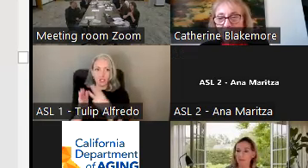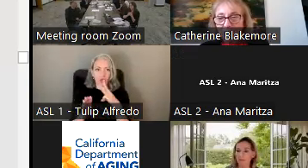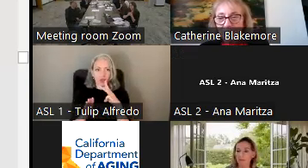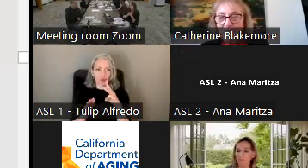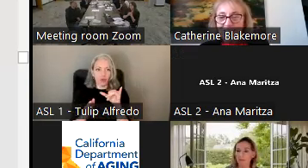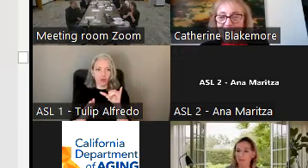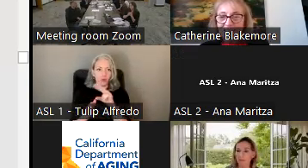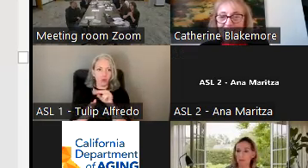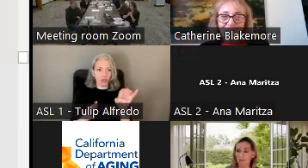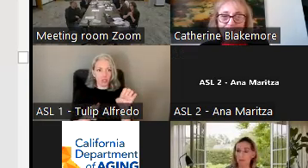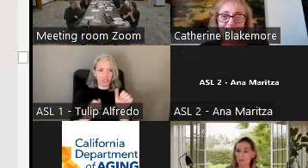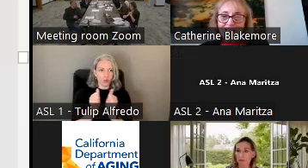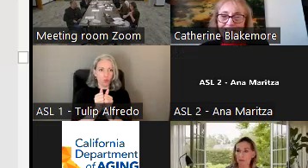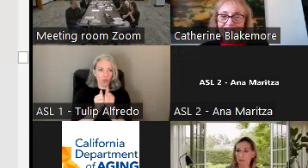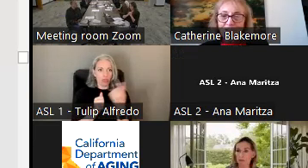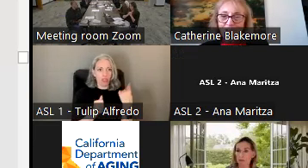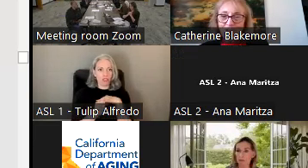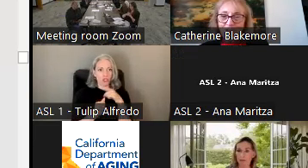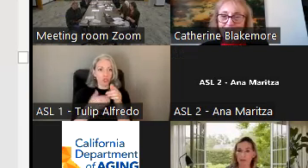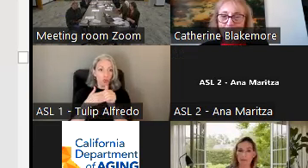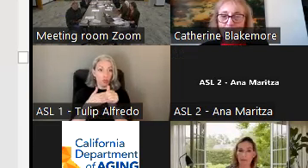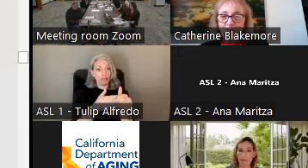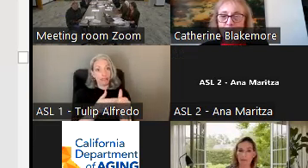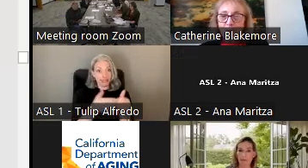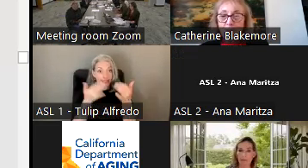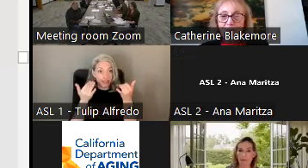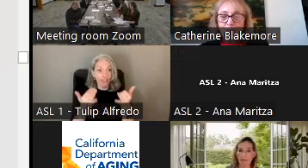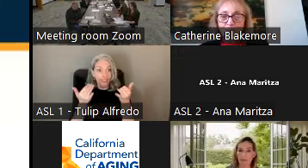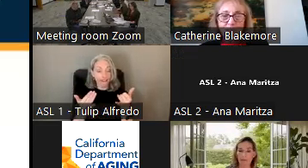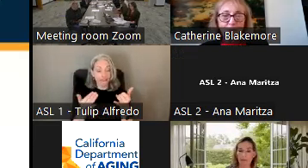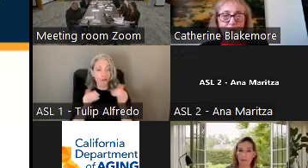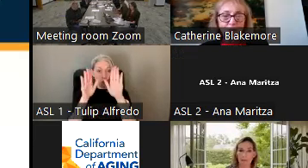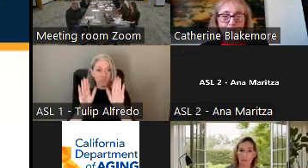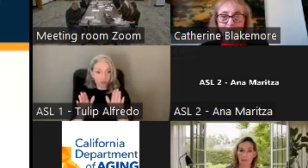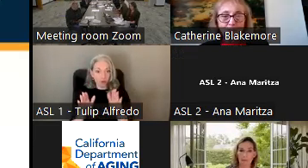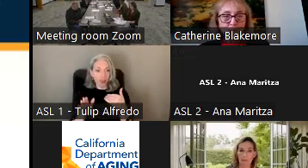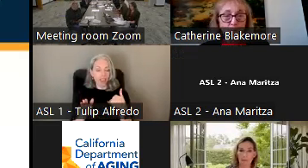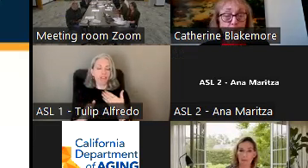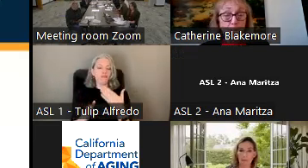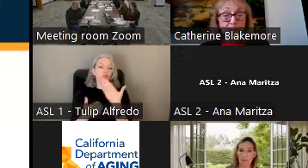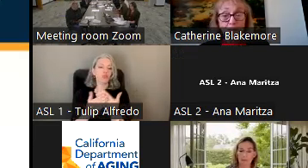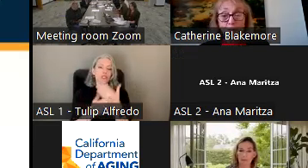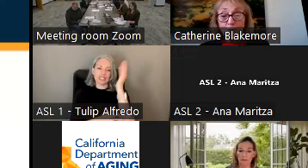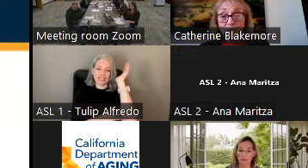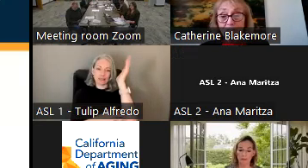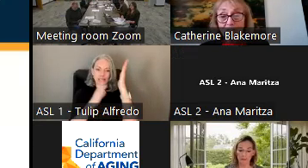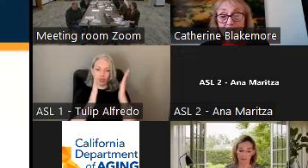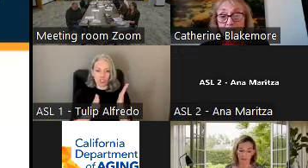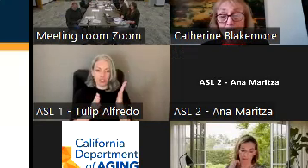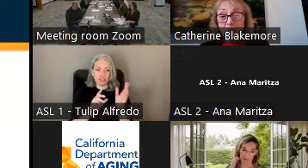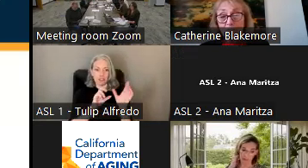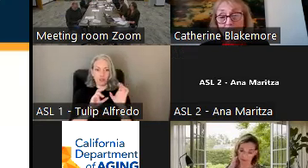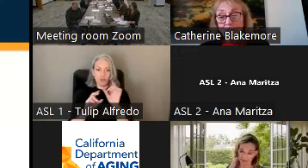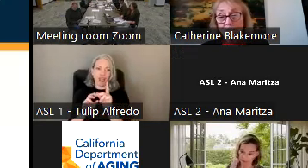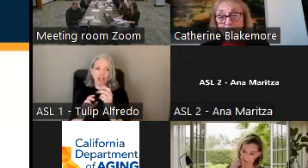so she is going to lead us through that discussion, which is going to be great. We have some great speakers. So we will come back at 12:50. Thank